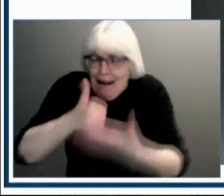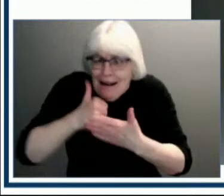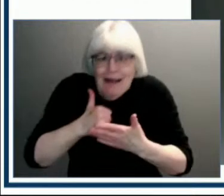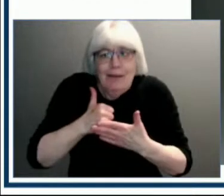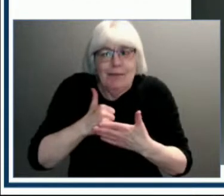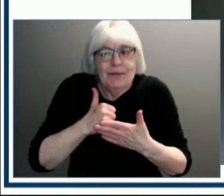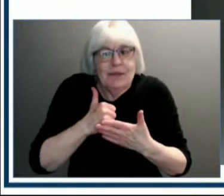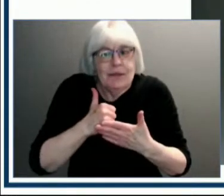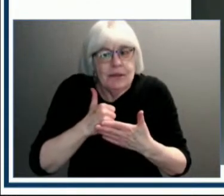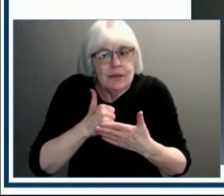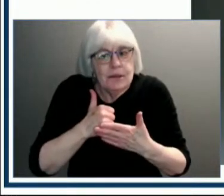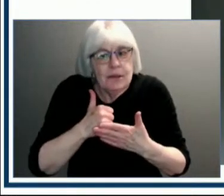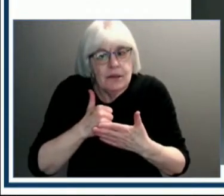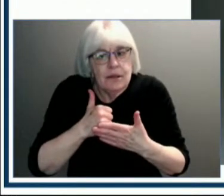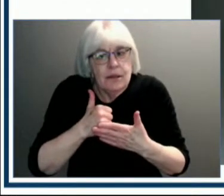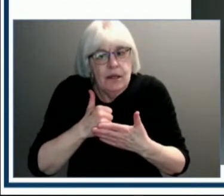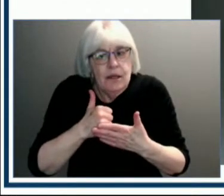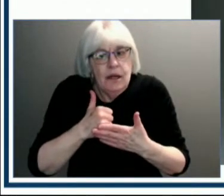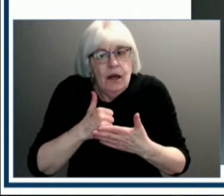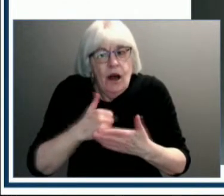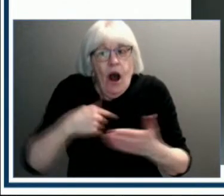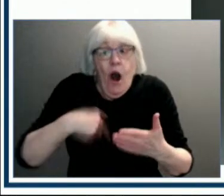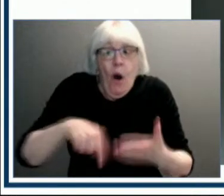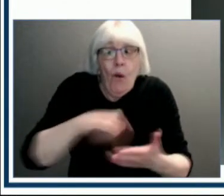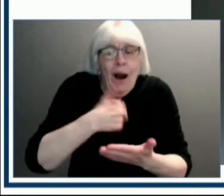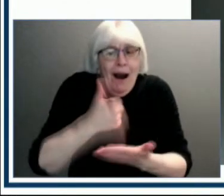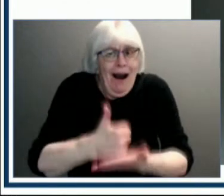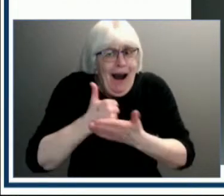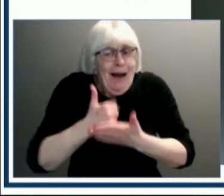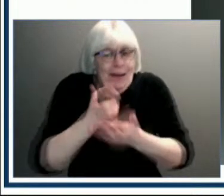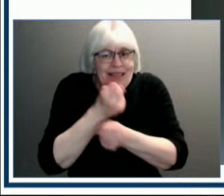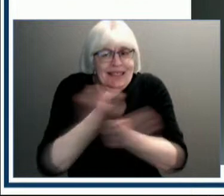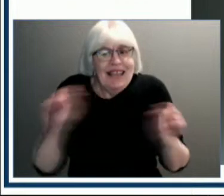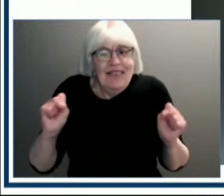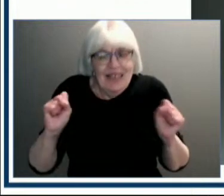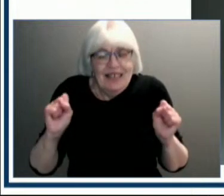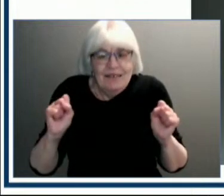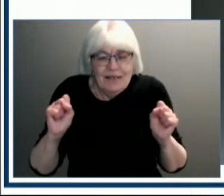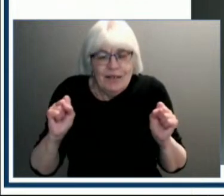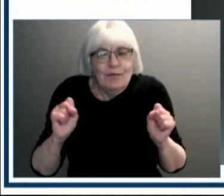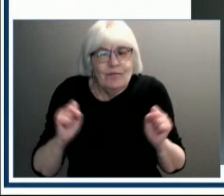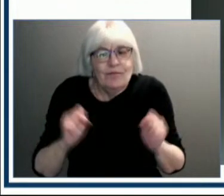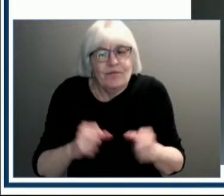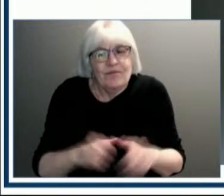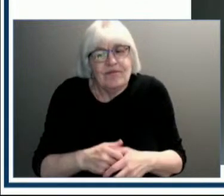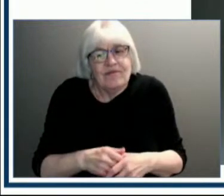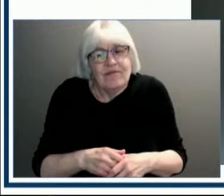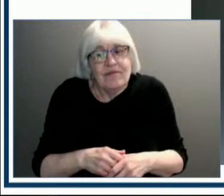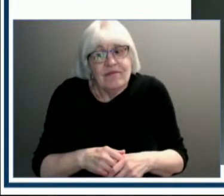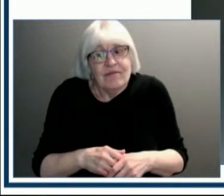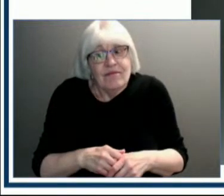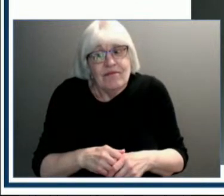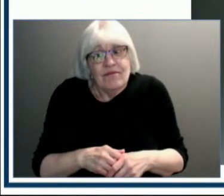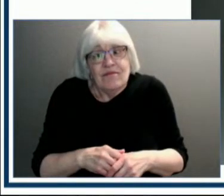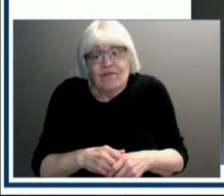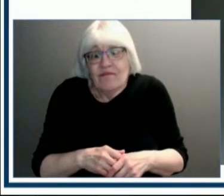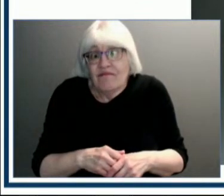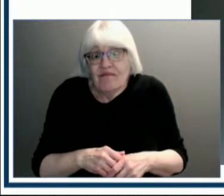safe as possible, as safe as we are right now. I don't even want to think about what Omicron would look like if we didn't